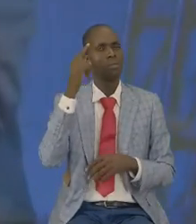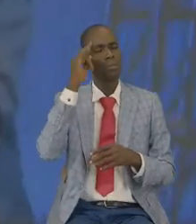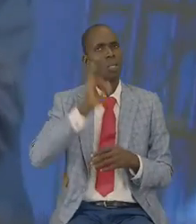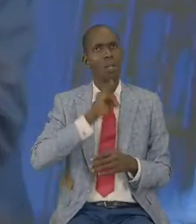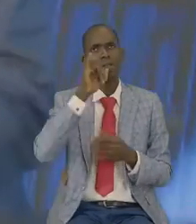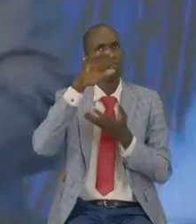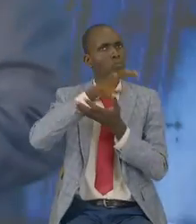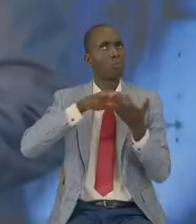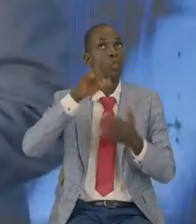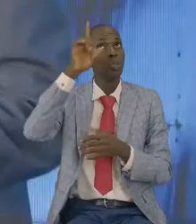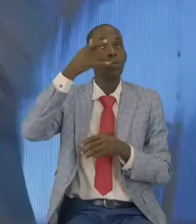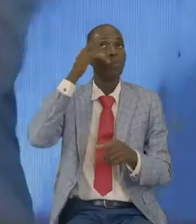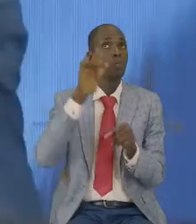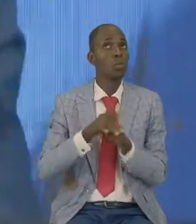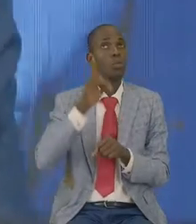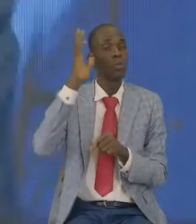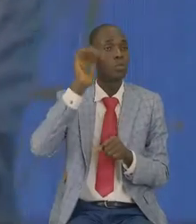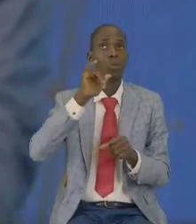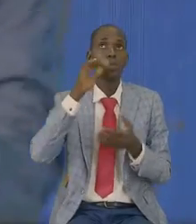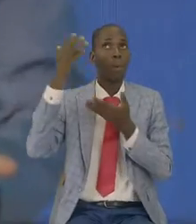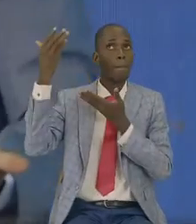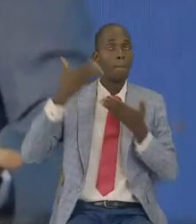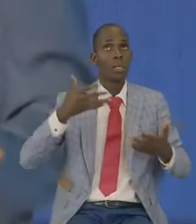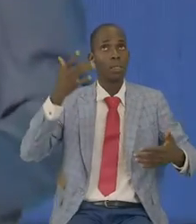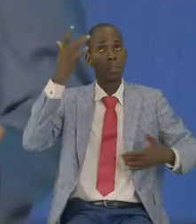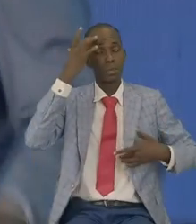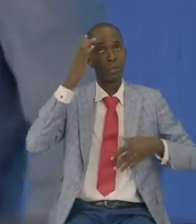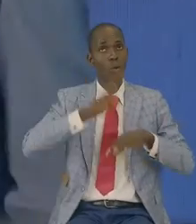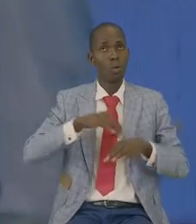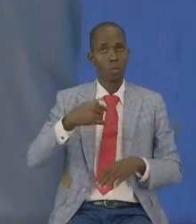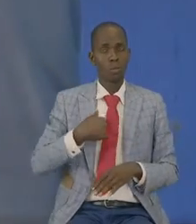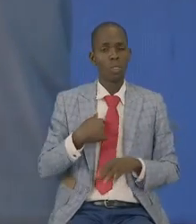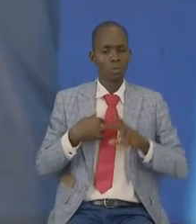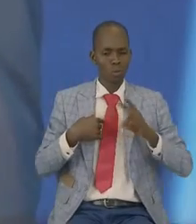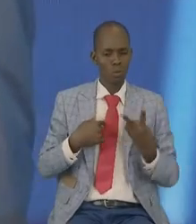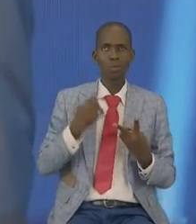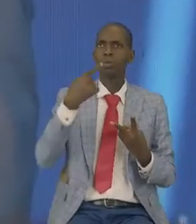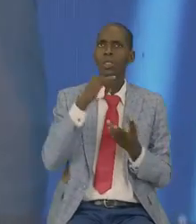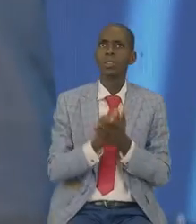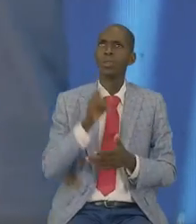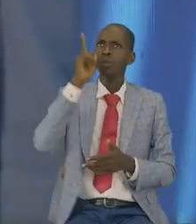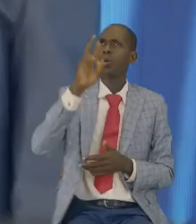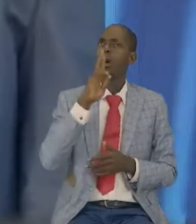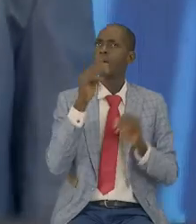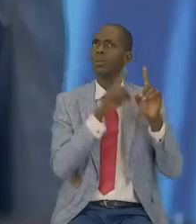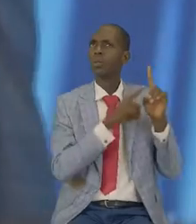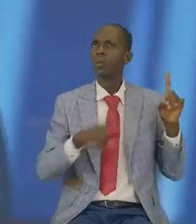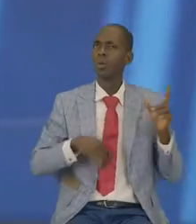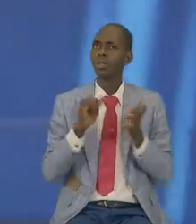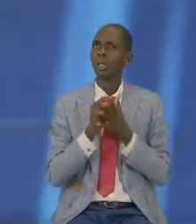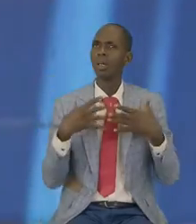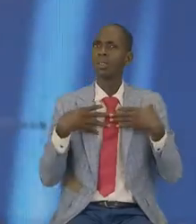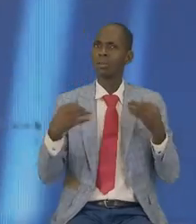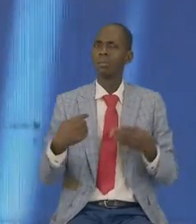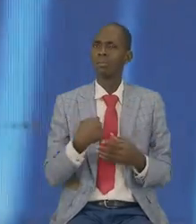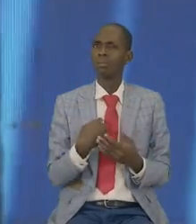not put this on us. And then you say again, I am the Lord that healeth you. What he